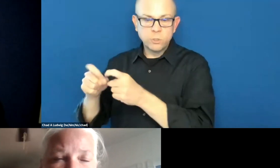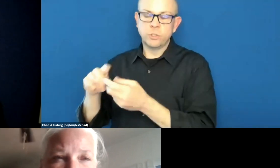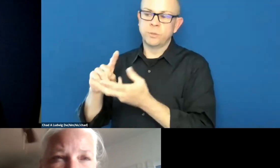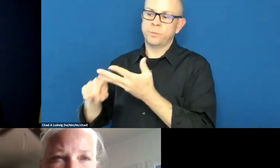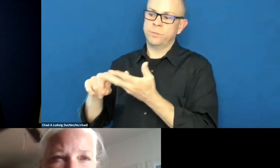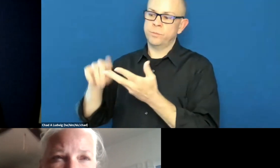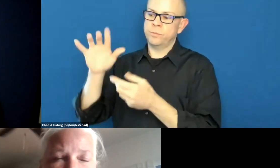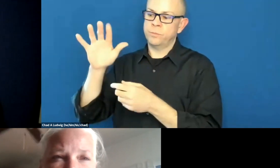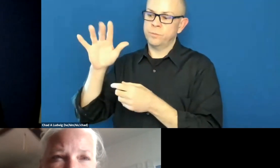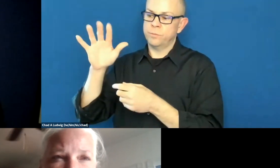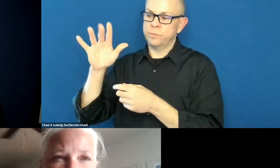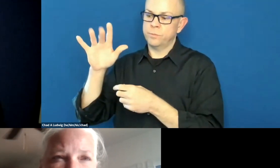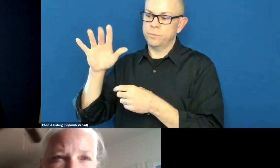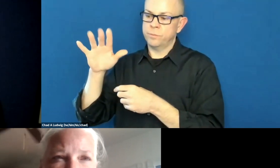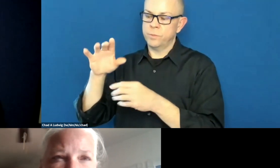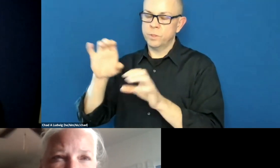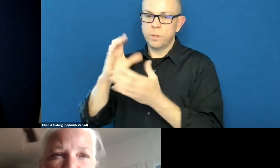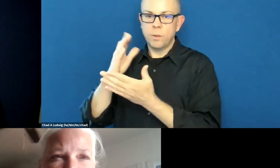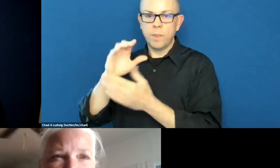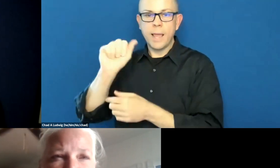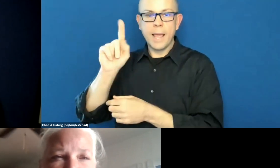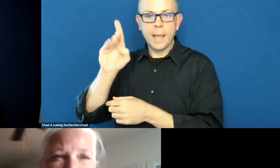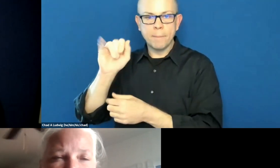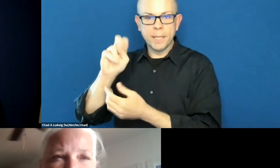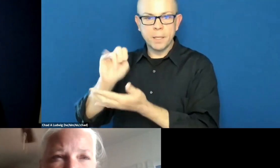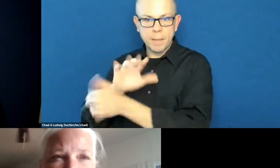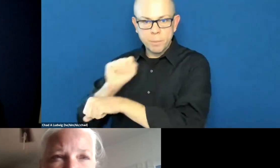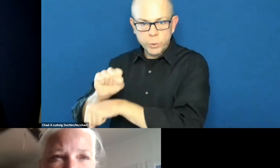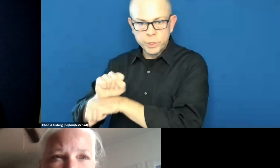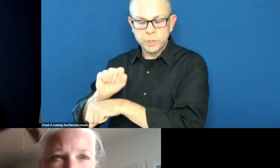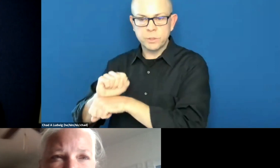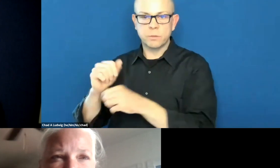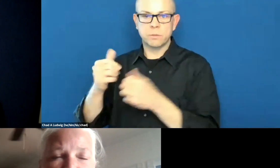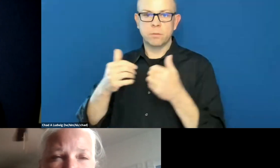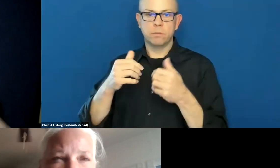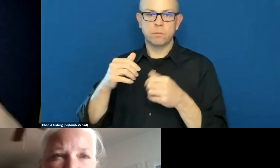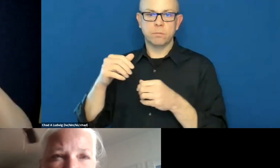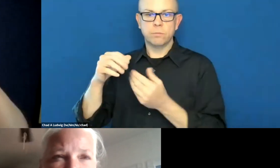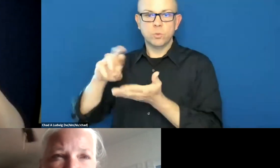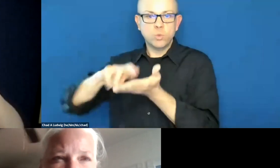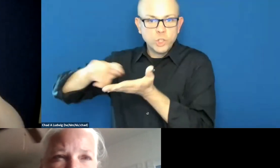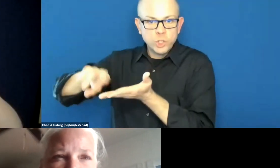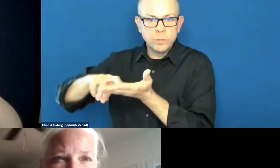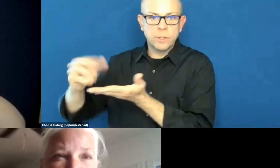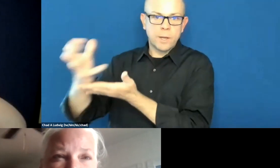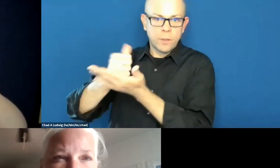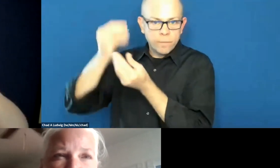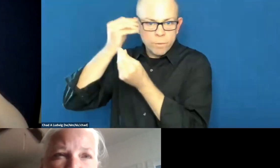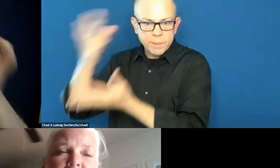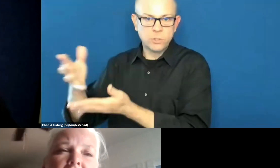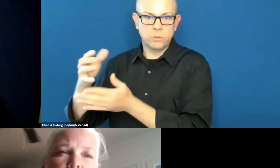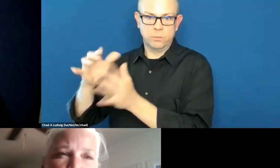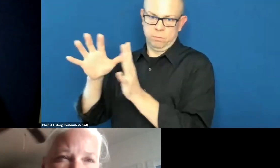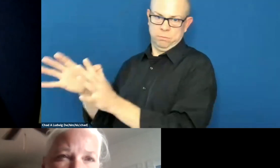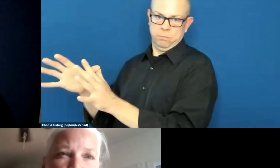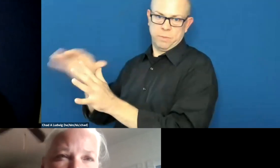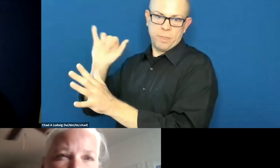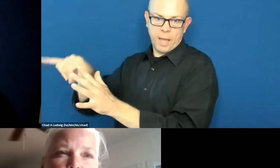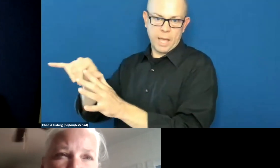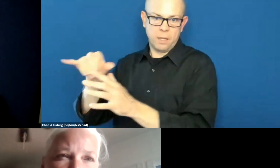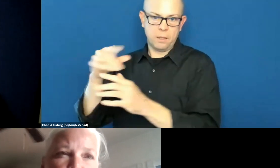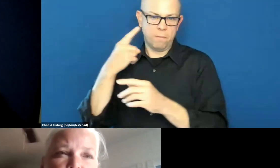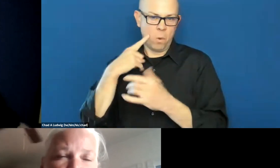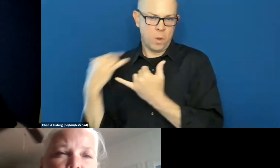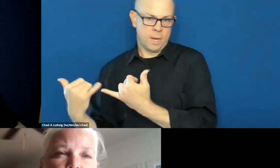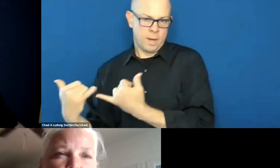with fundraising for donations. They can help with academic paperwork, grant